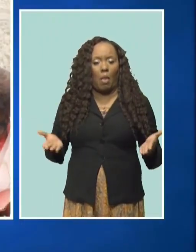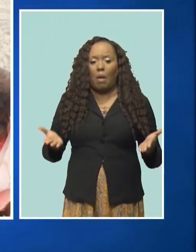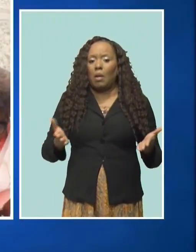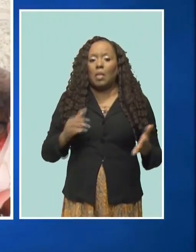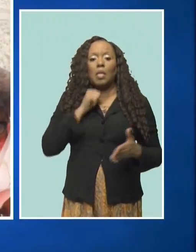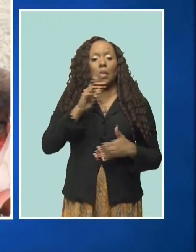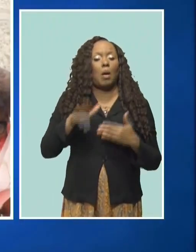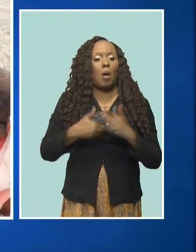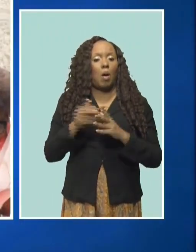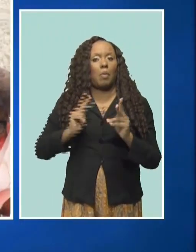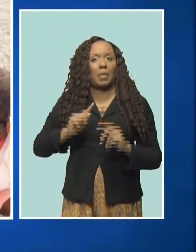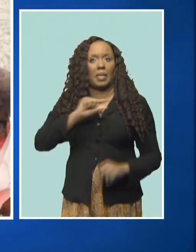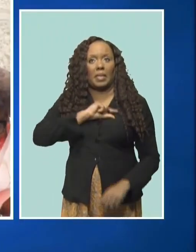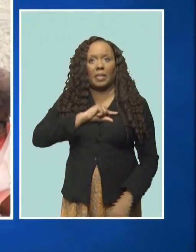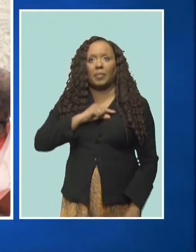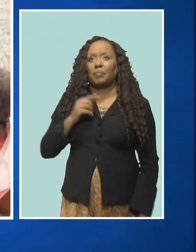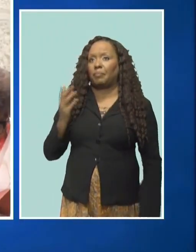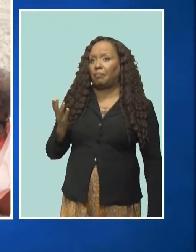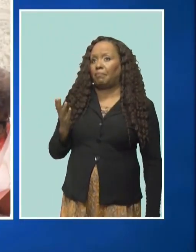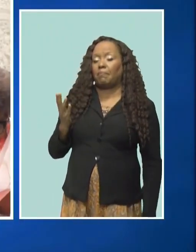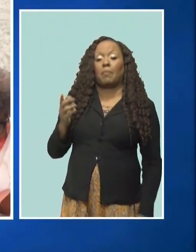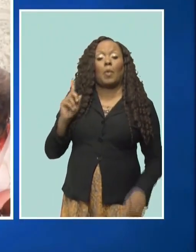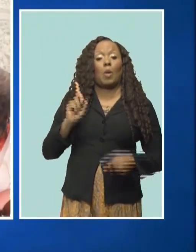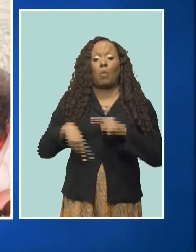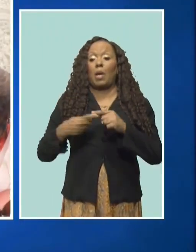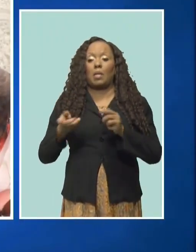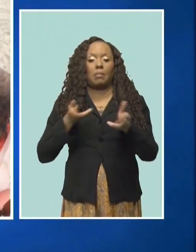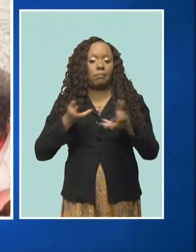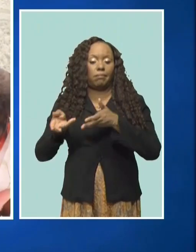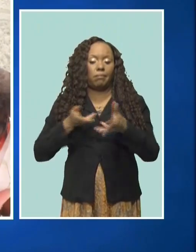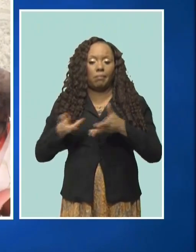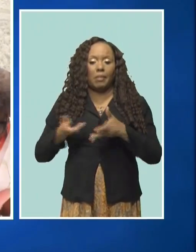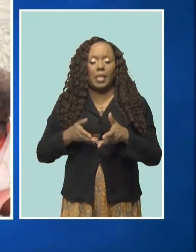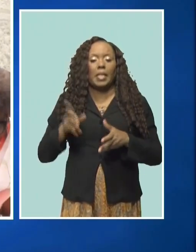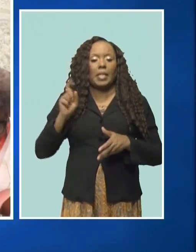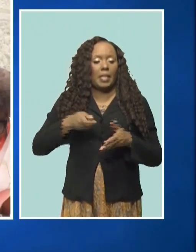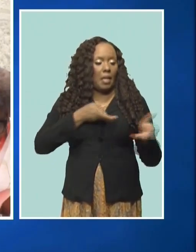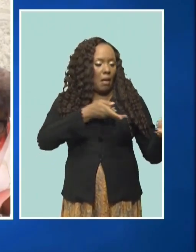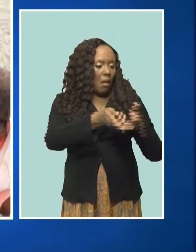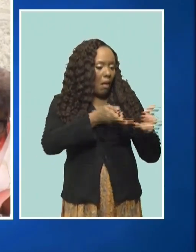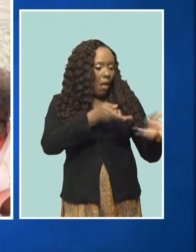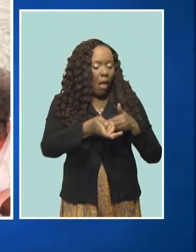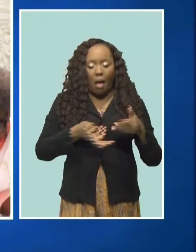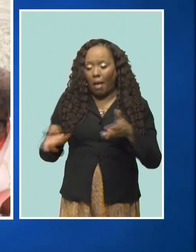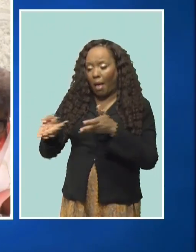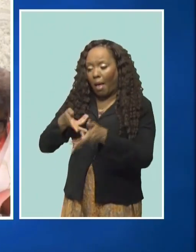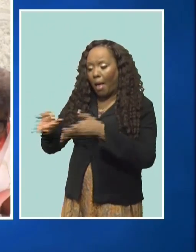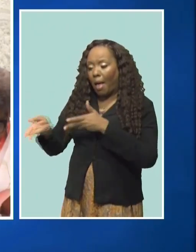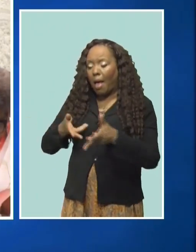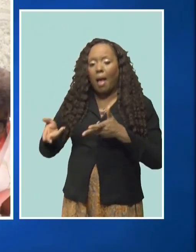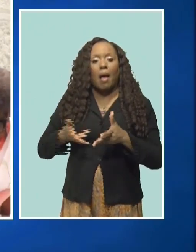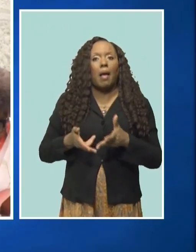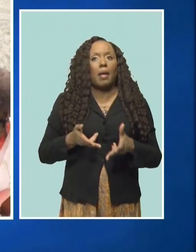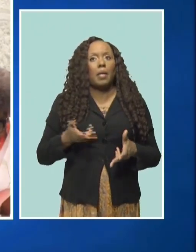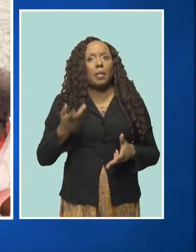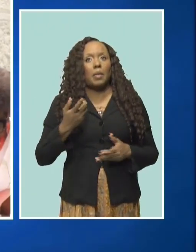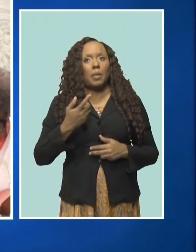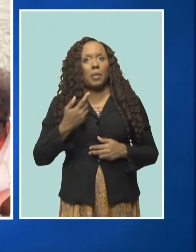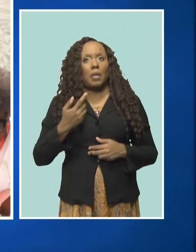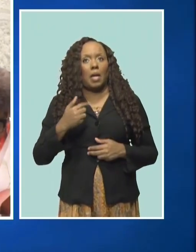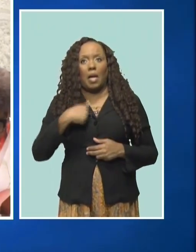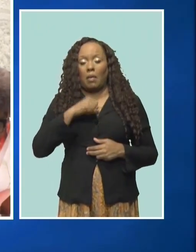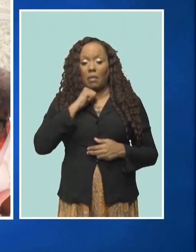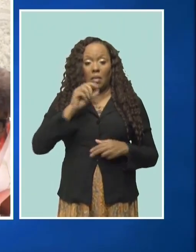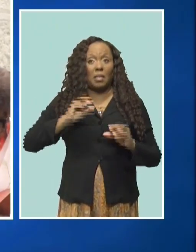Corroboration can support both the victim or the alleged victim and the alleged accuser. And it was really